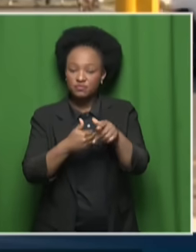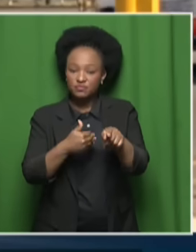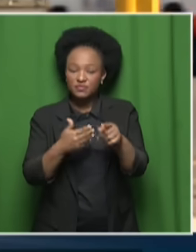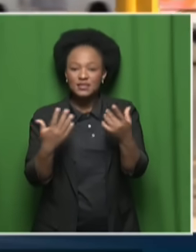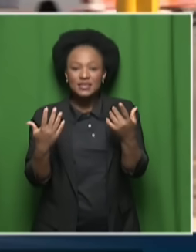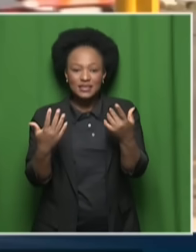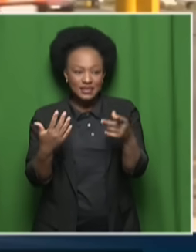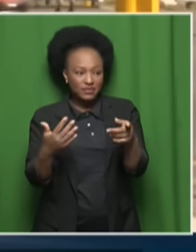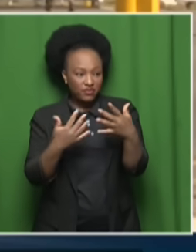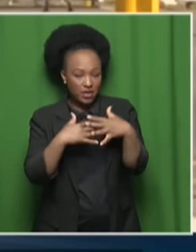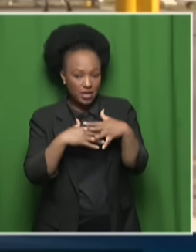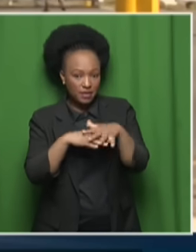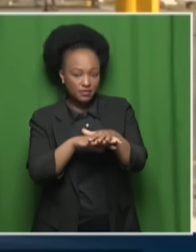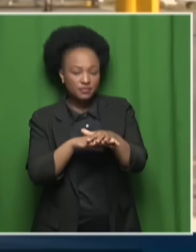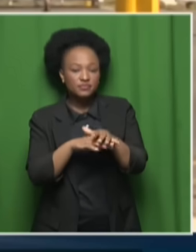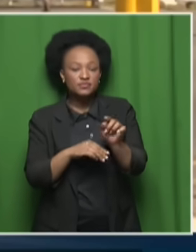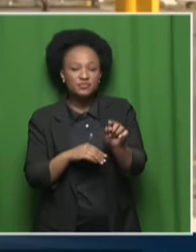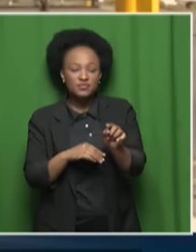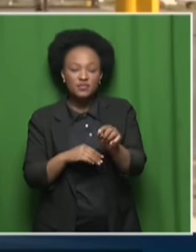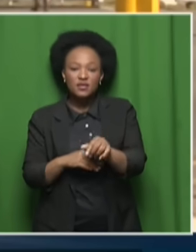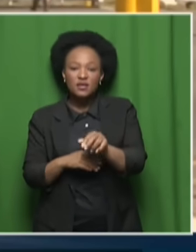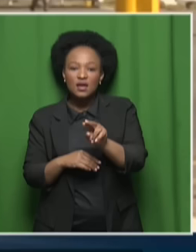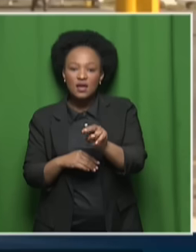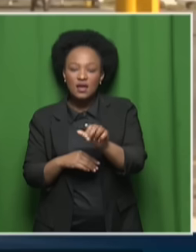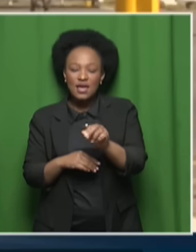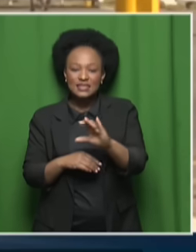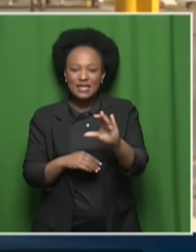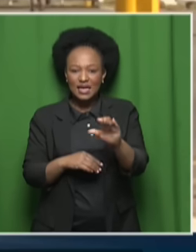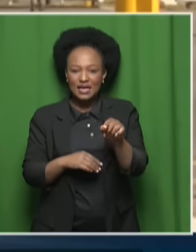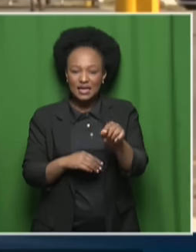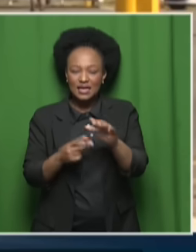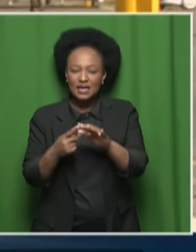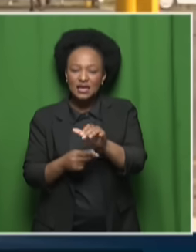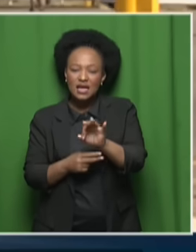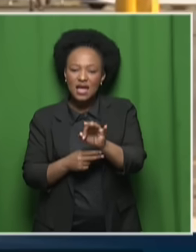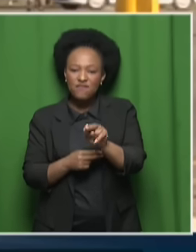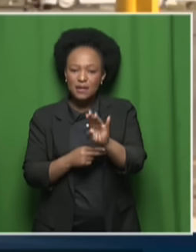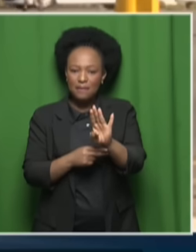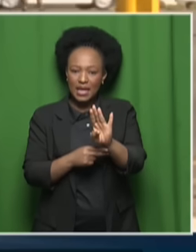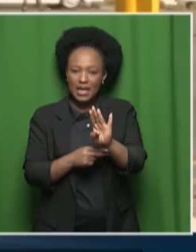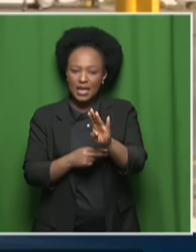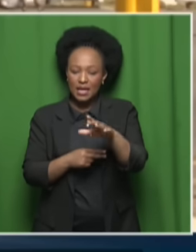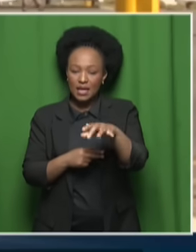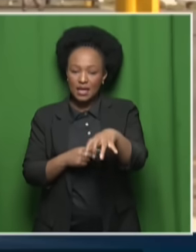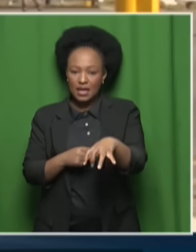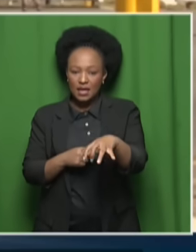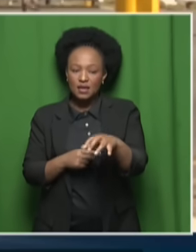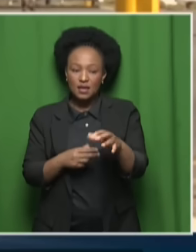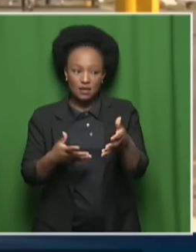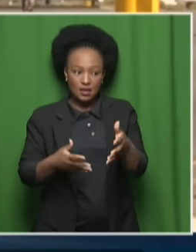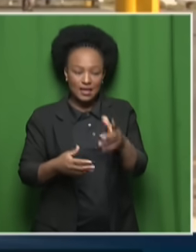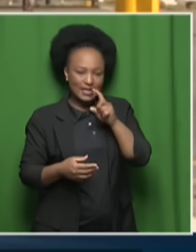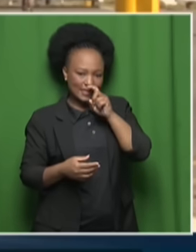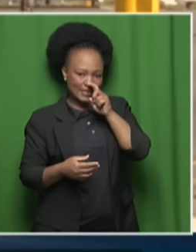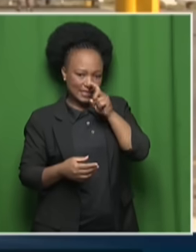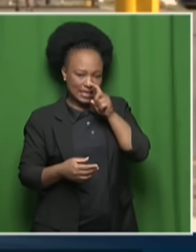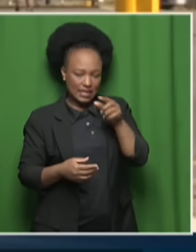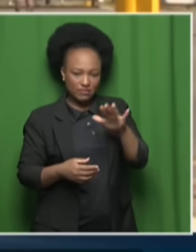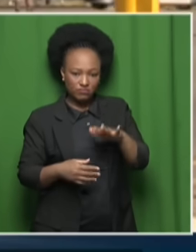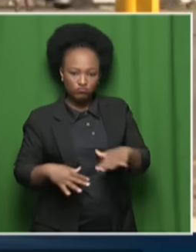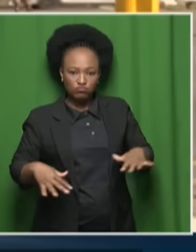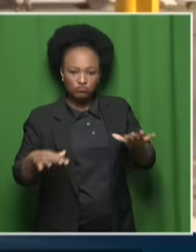be implemented around the Nasrec Expo Center and the FNB and here at the Greyston Drive in Sandton. Well,